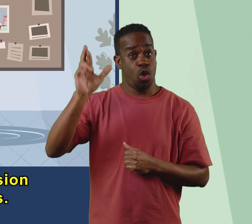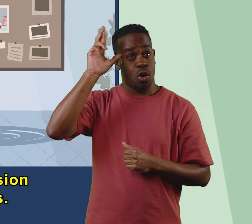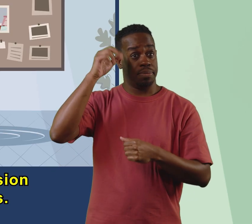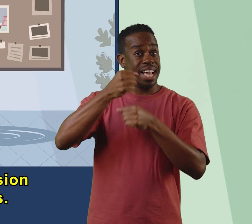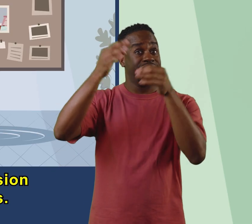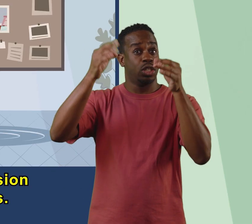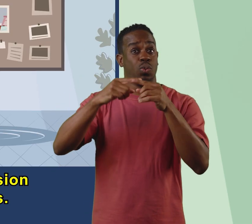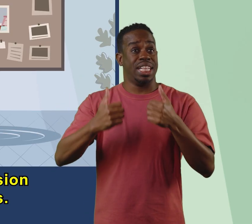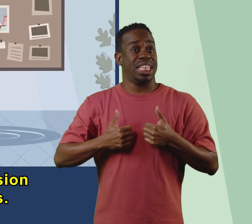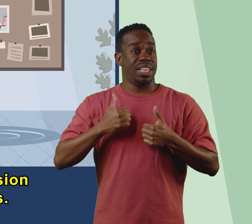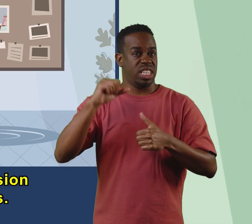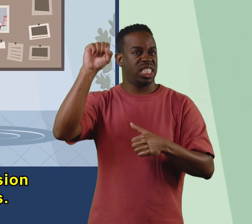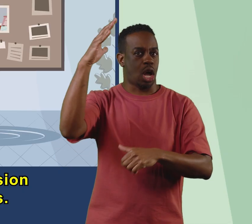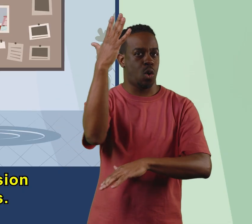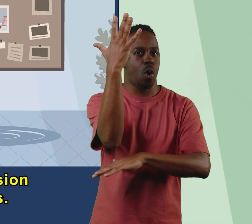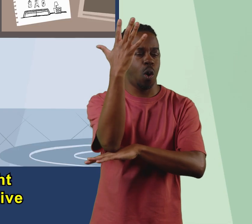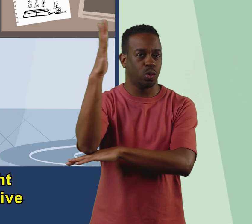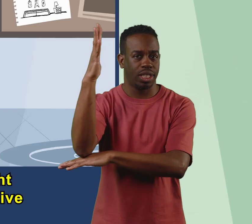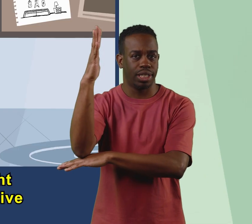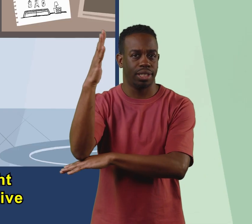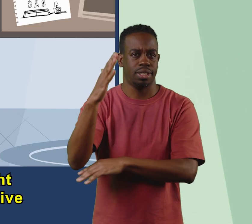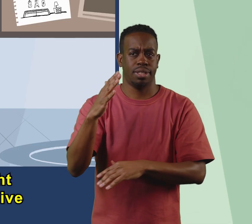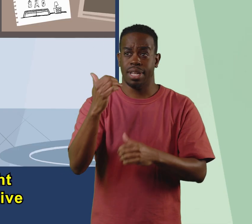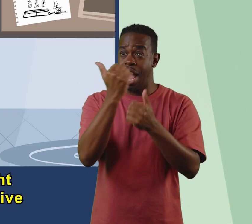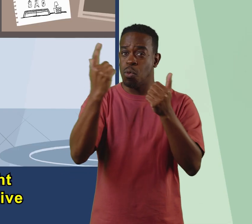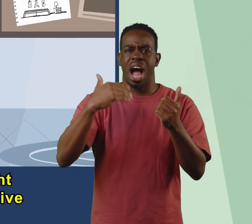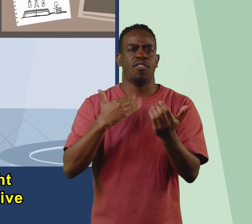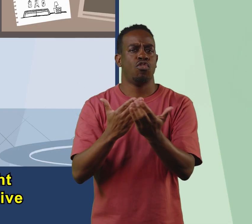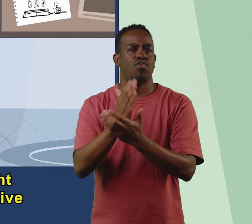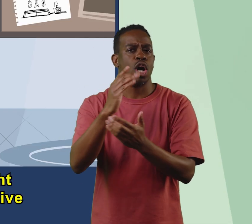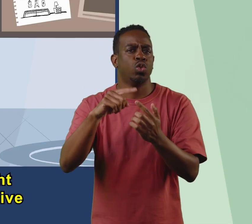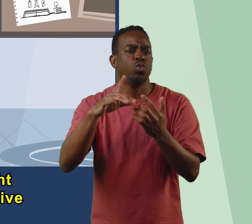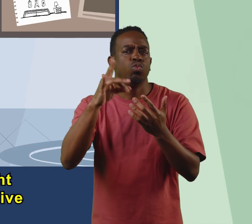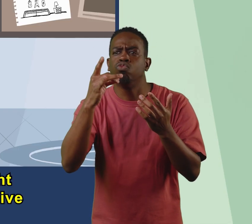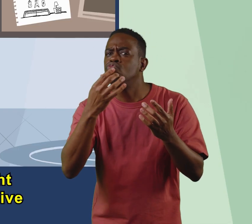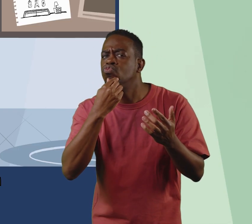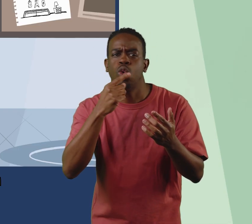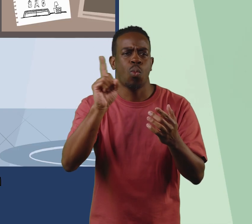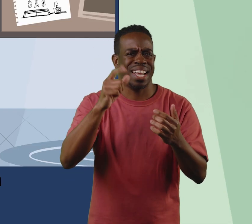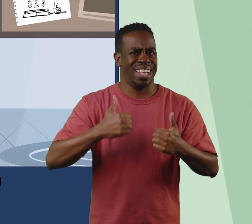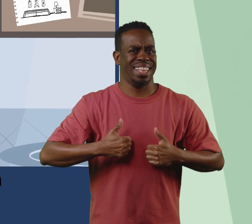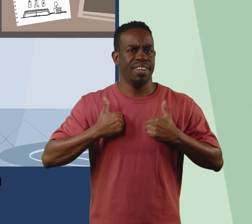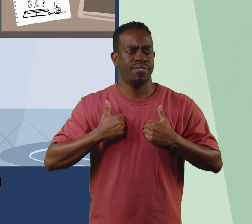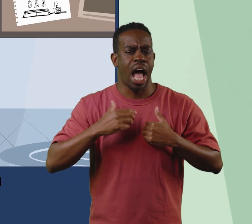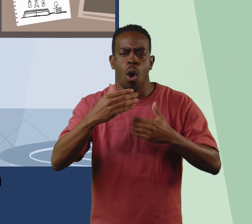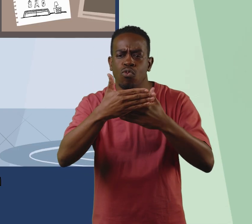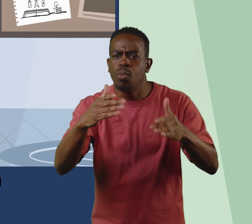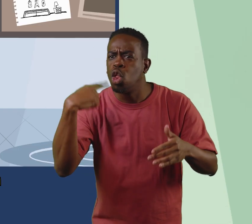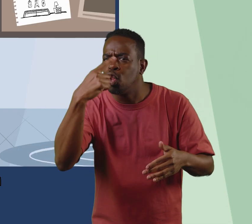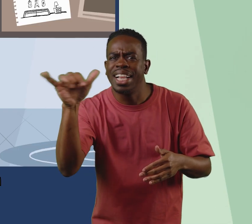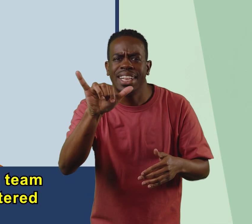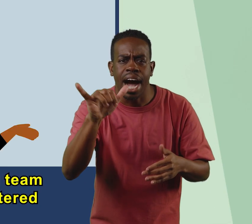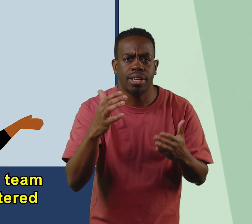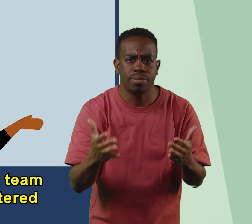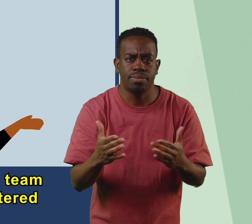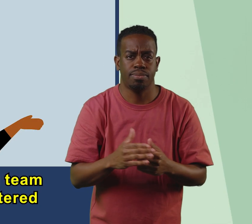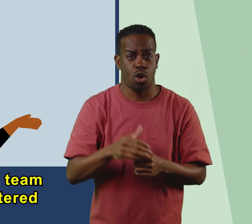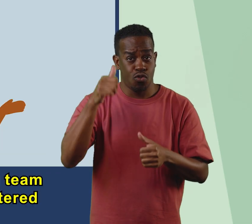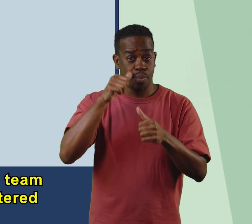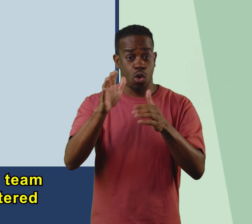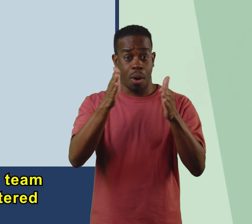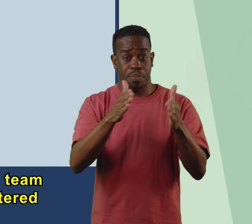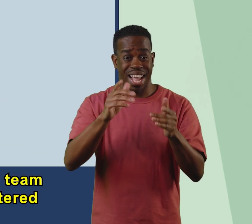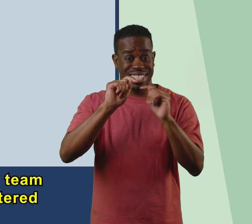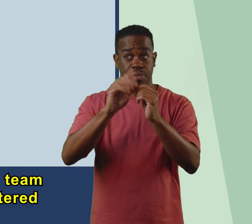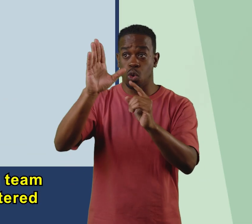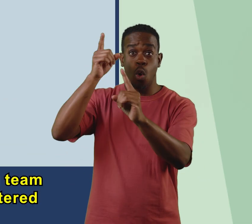Lorenzo made the decision to live at Sunny Oaks. Everyone has the right to choose where they live and what their room looks like. Remember,